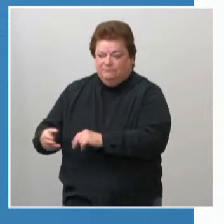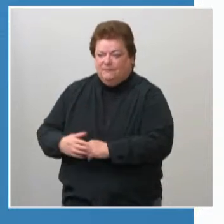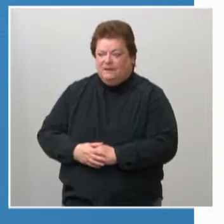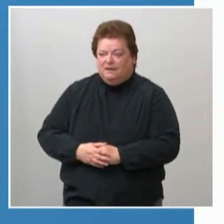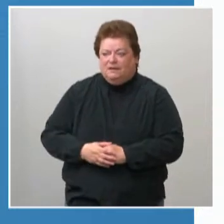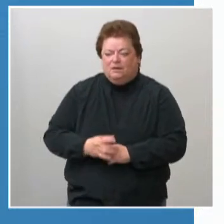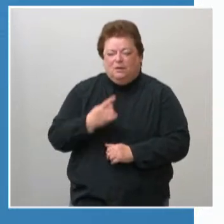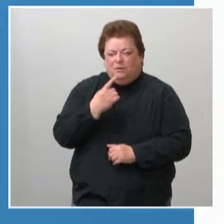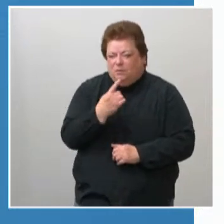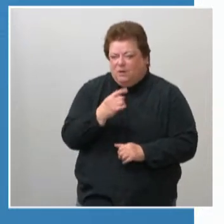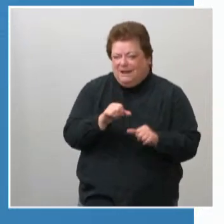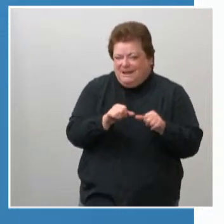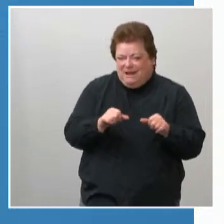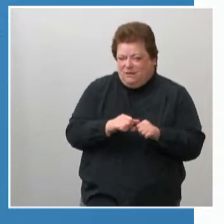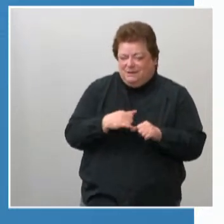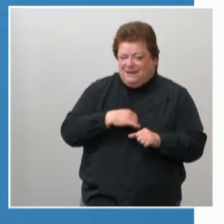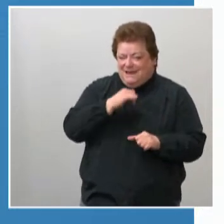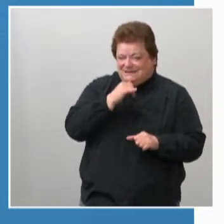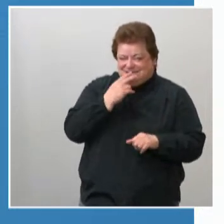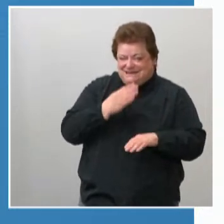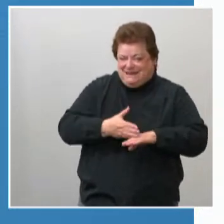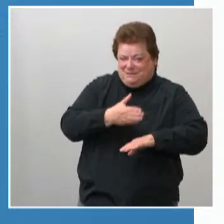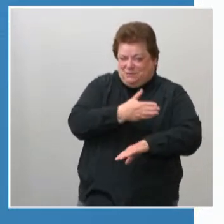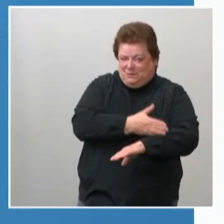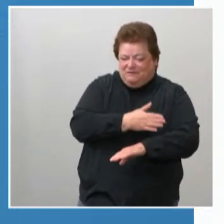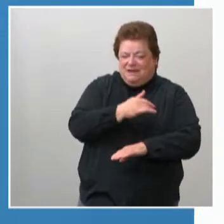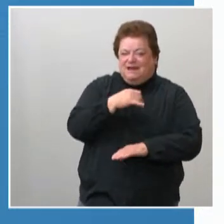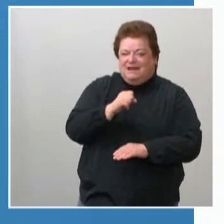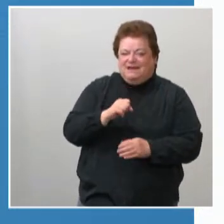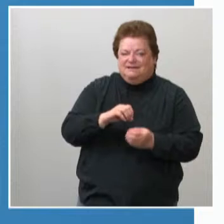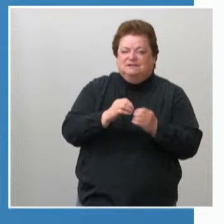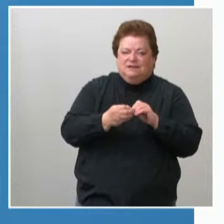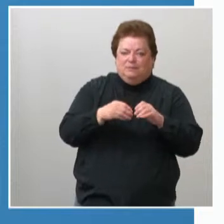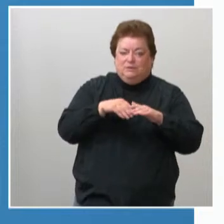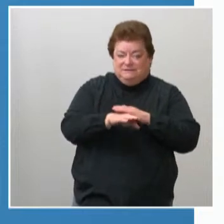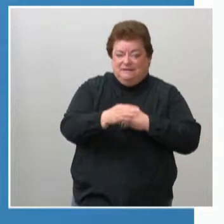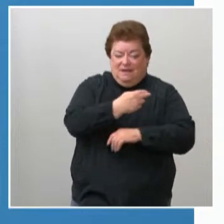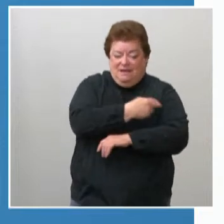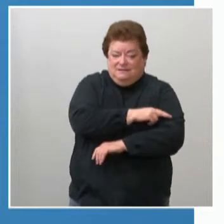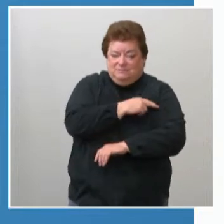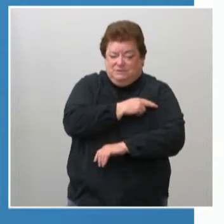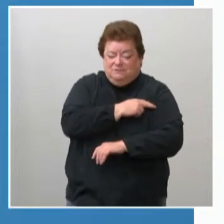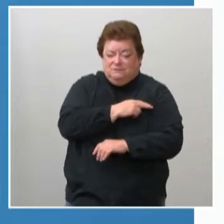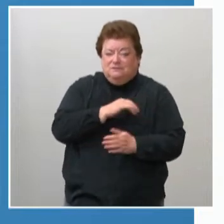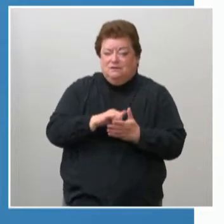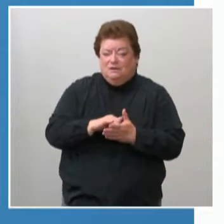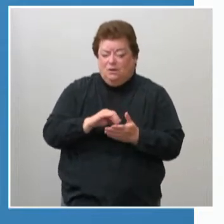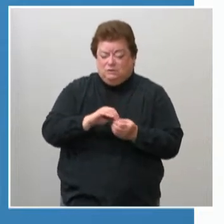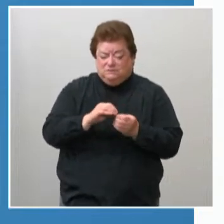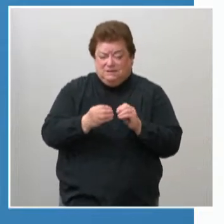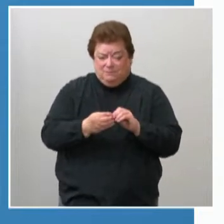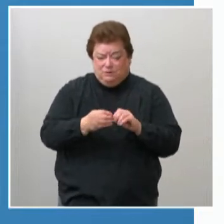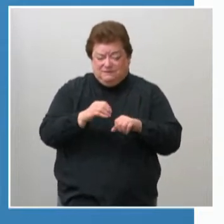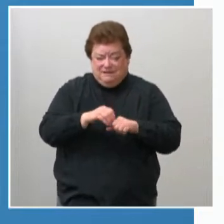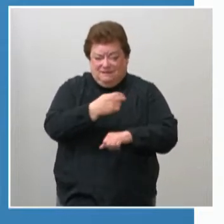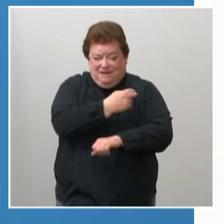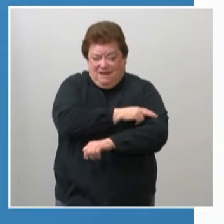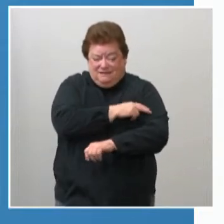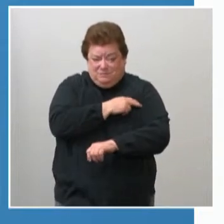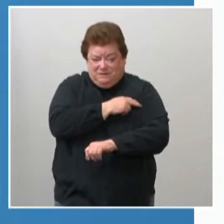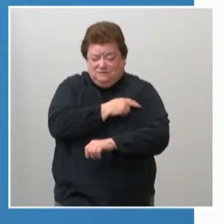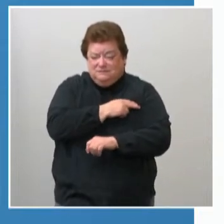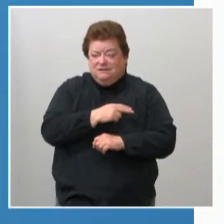area where we aren't seeing improvement yet is COVID-19 hospitalizations. The number of COVID-19